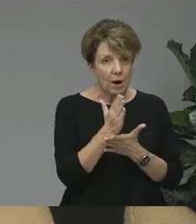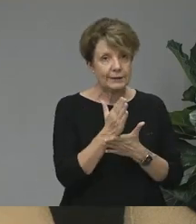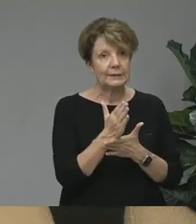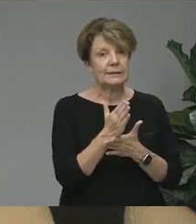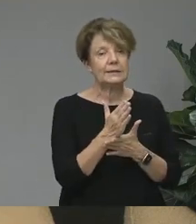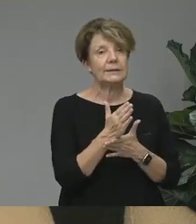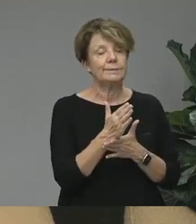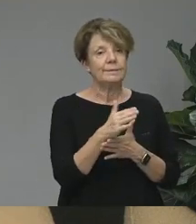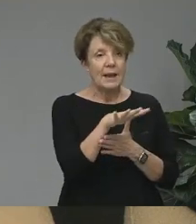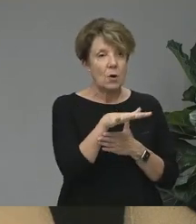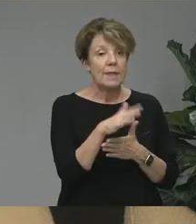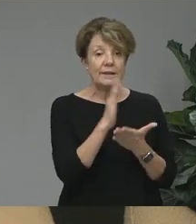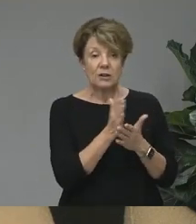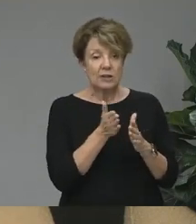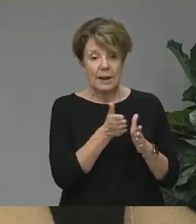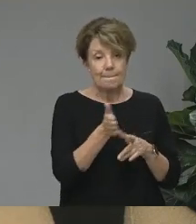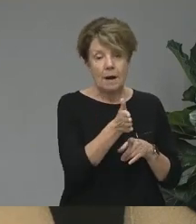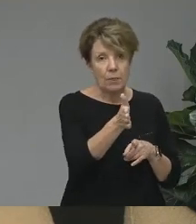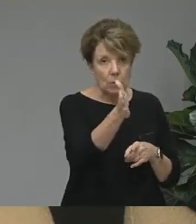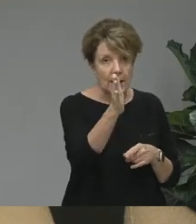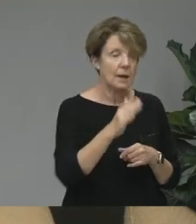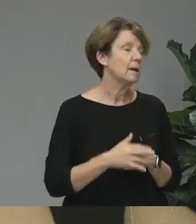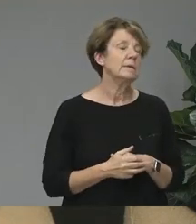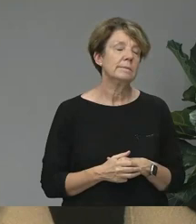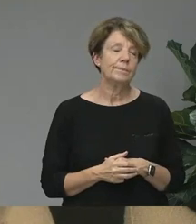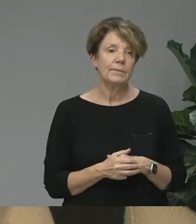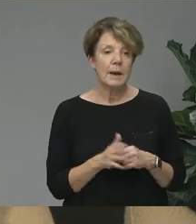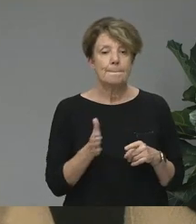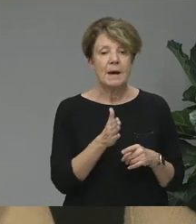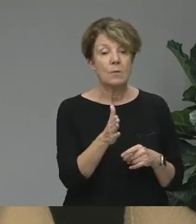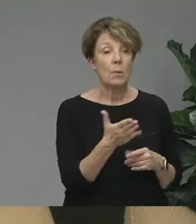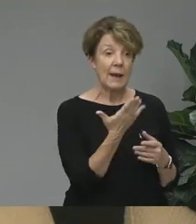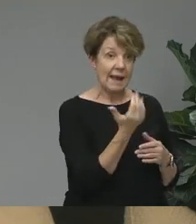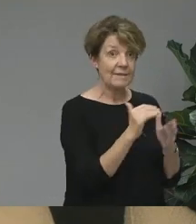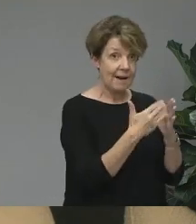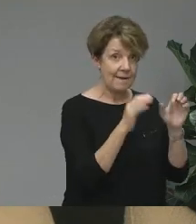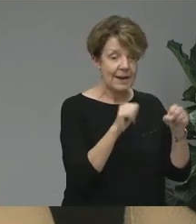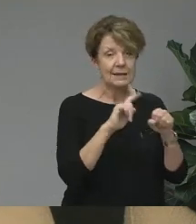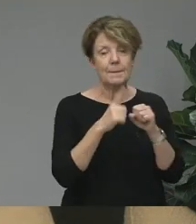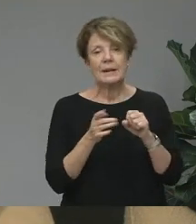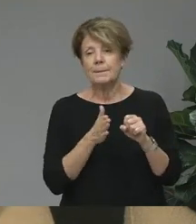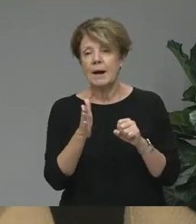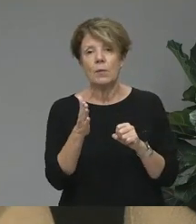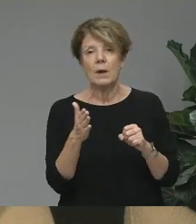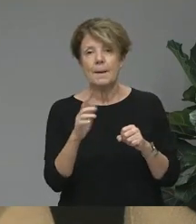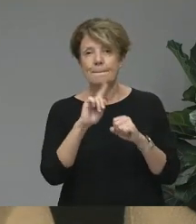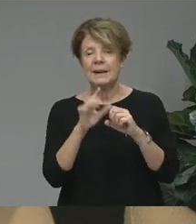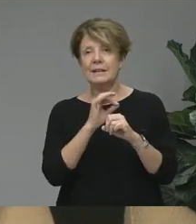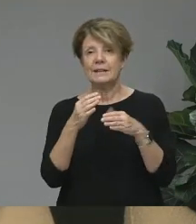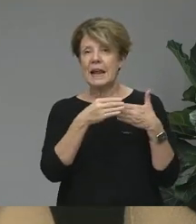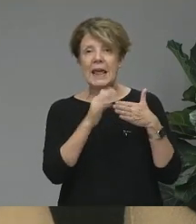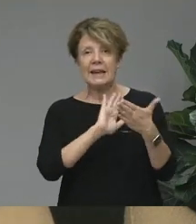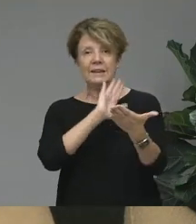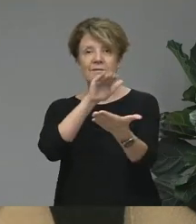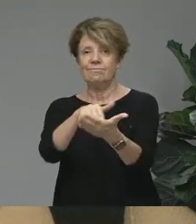then there is a pathway, which is a pathway that we have now, but it's a pathway with nowhere to go. So